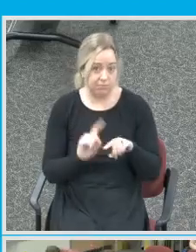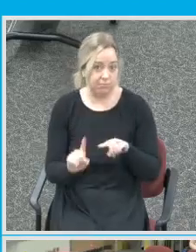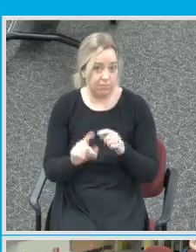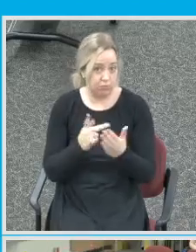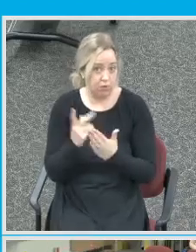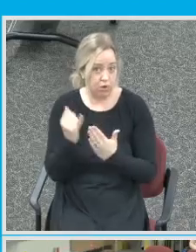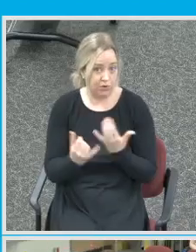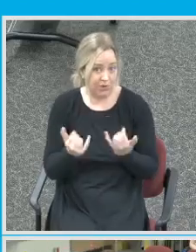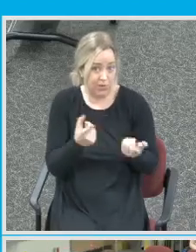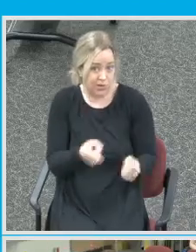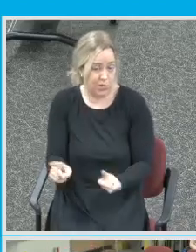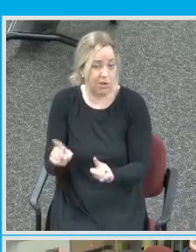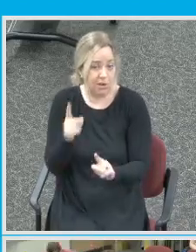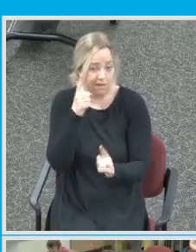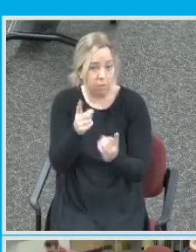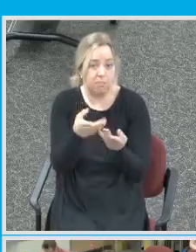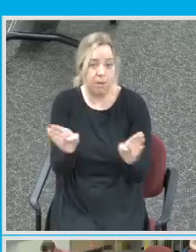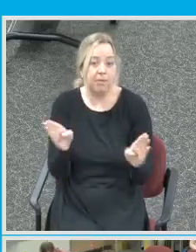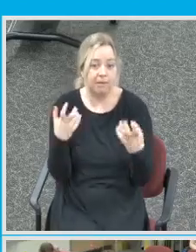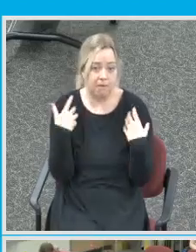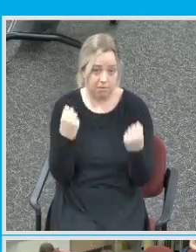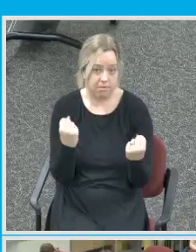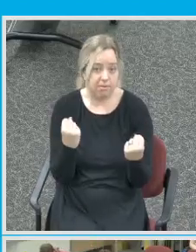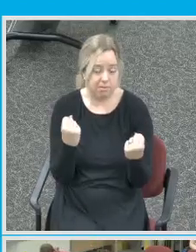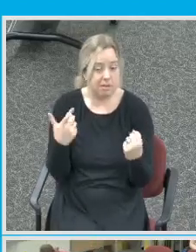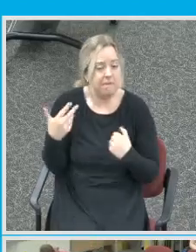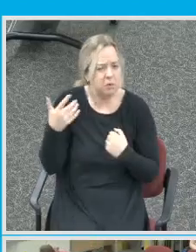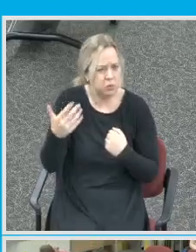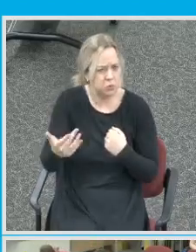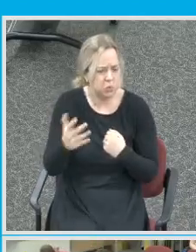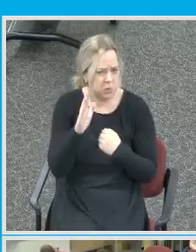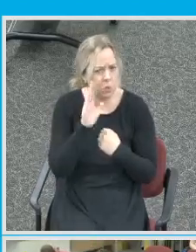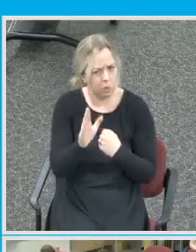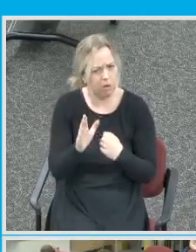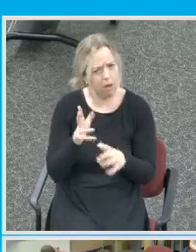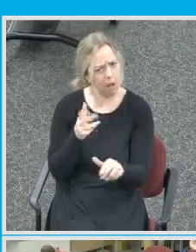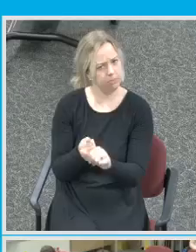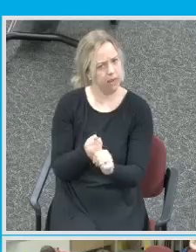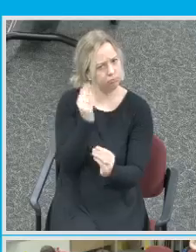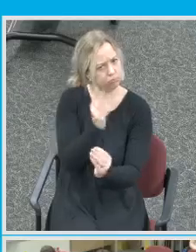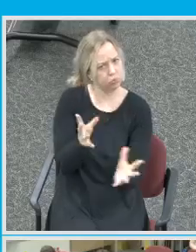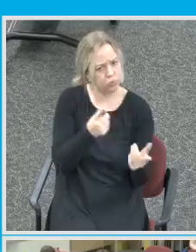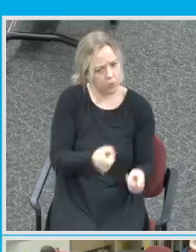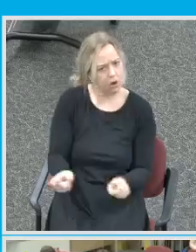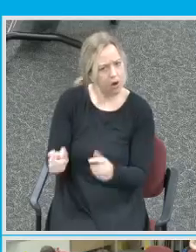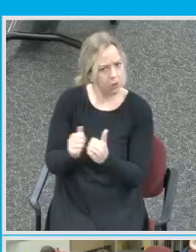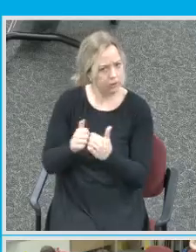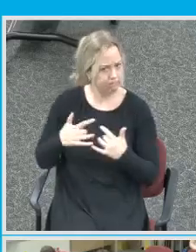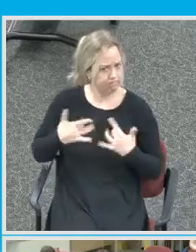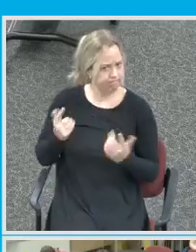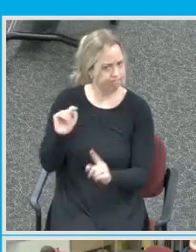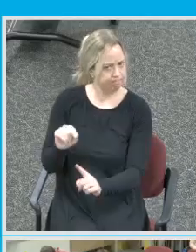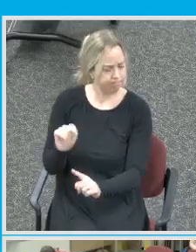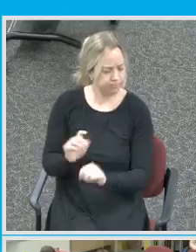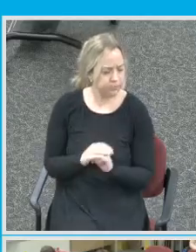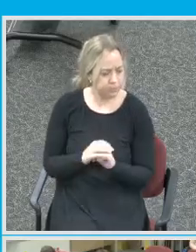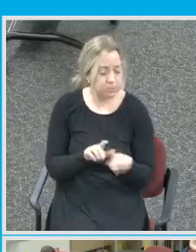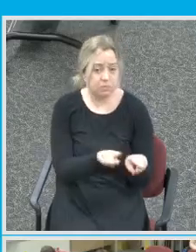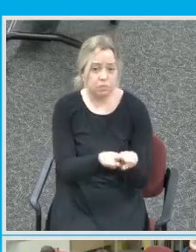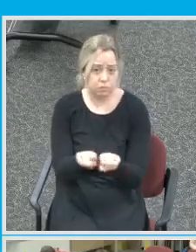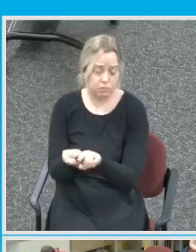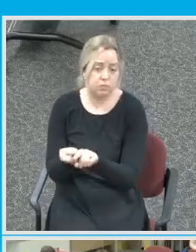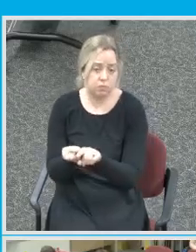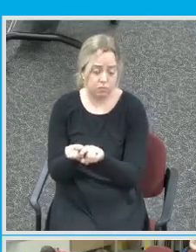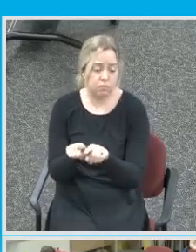on for public health, and at some point we'll also provide an update around the status of that, and then also